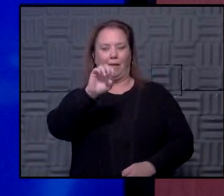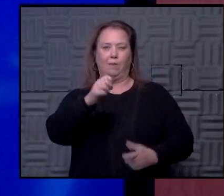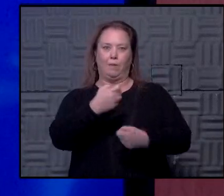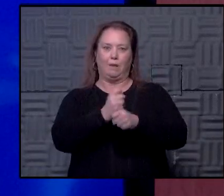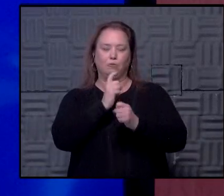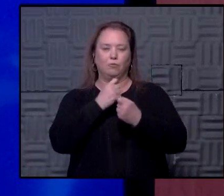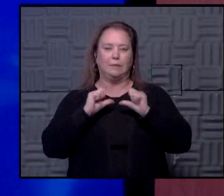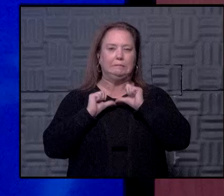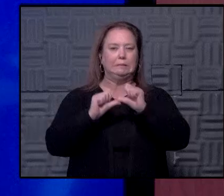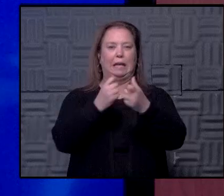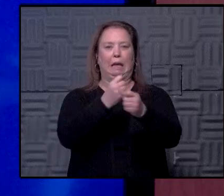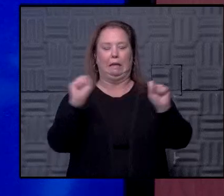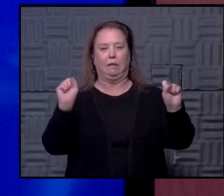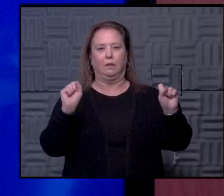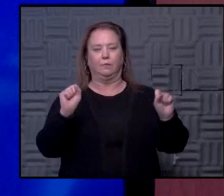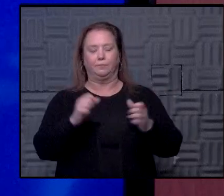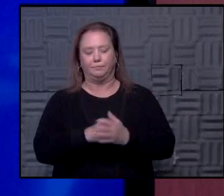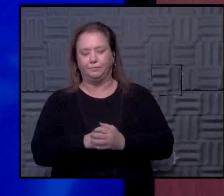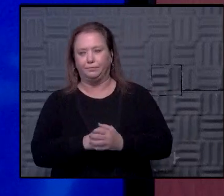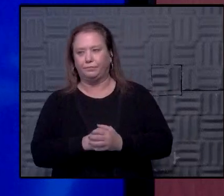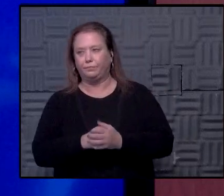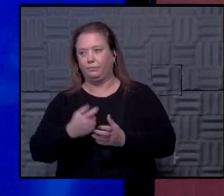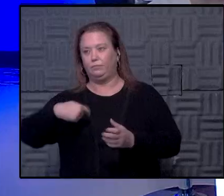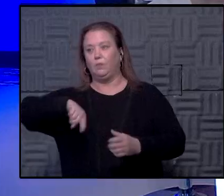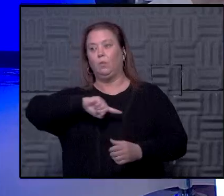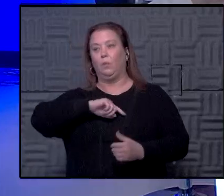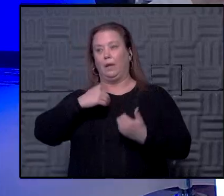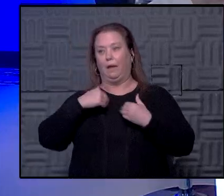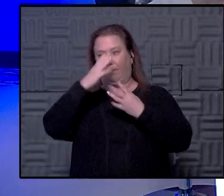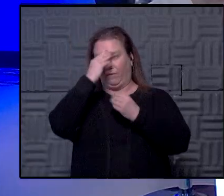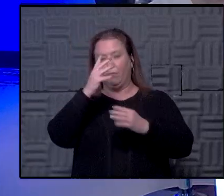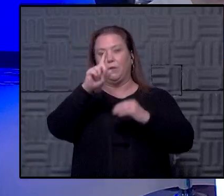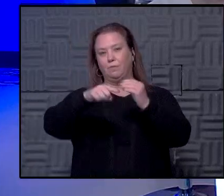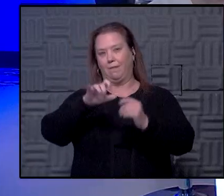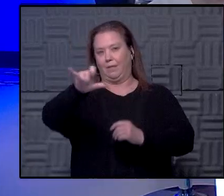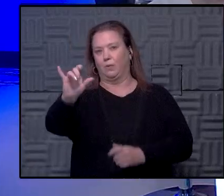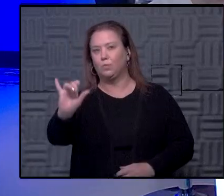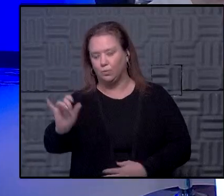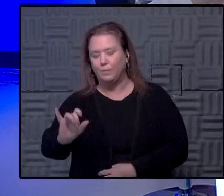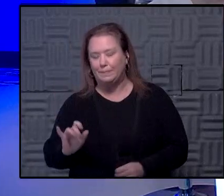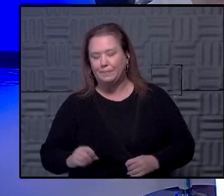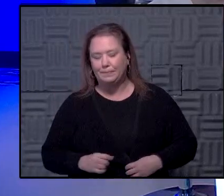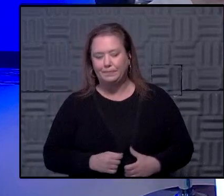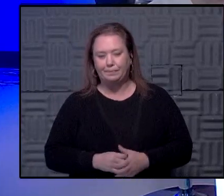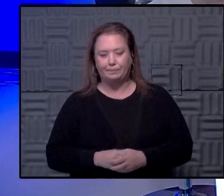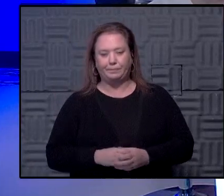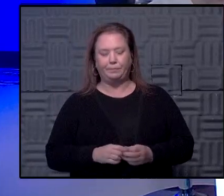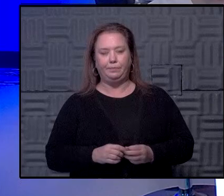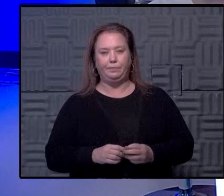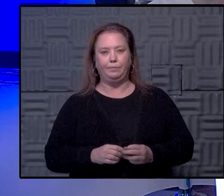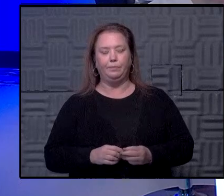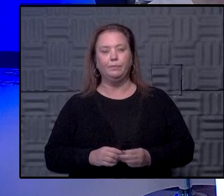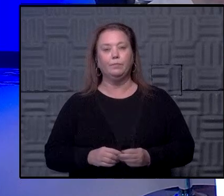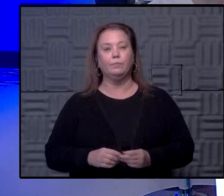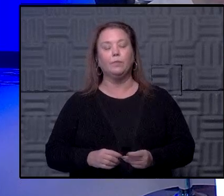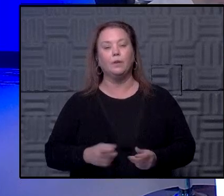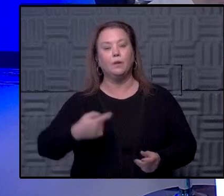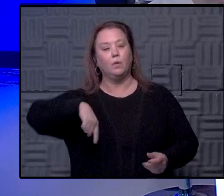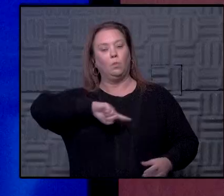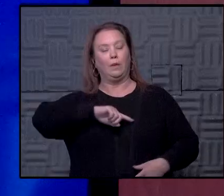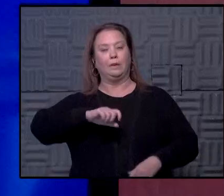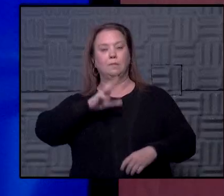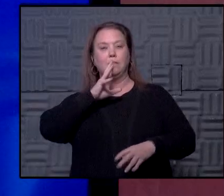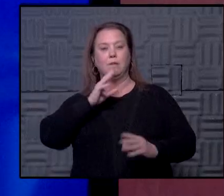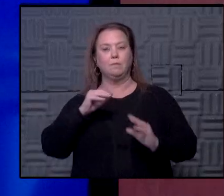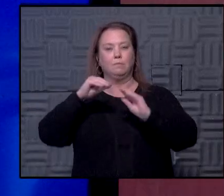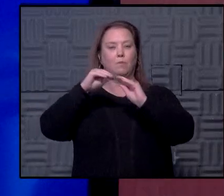healthy, and so that was the logic around that. So, And we do have information about them as well. yes. So for Yep, and so we can talk